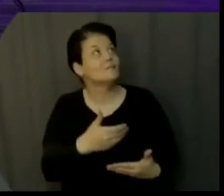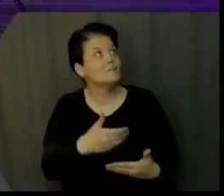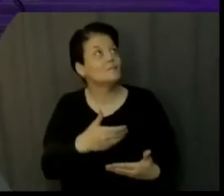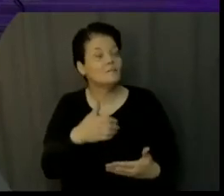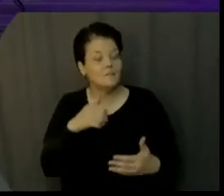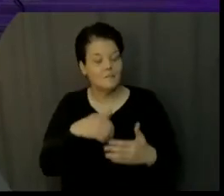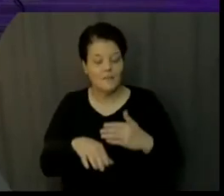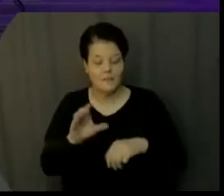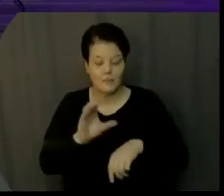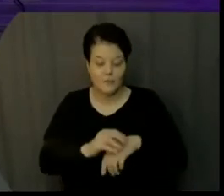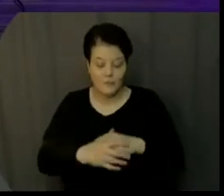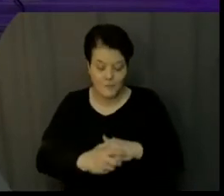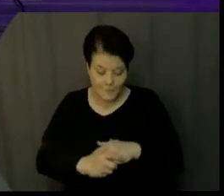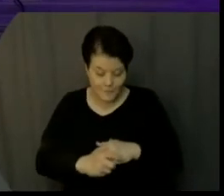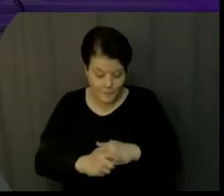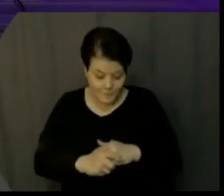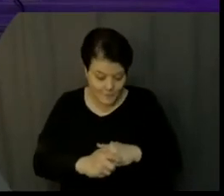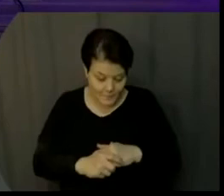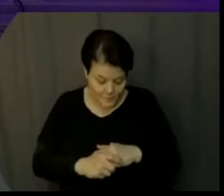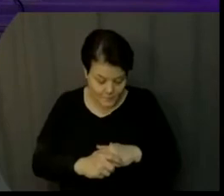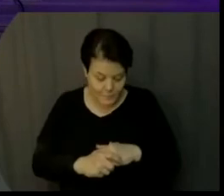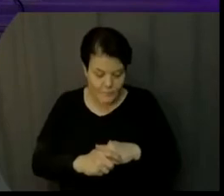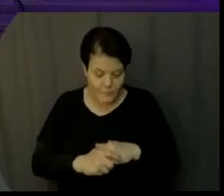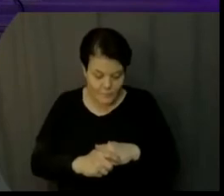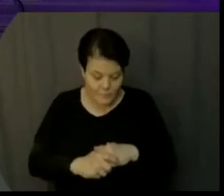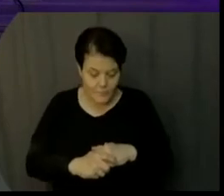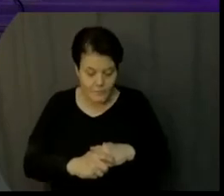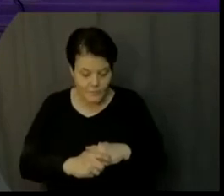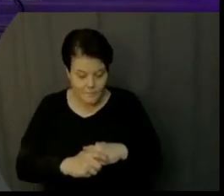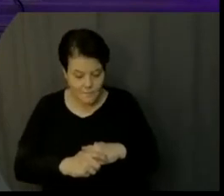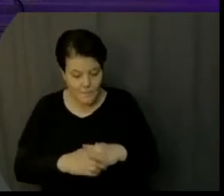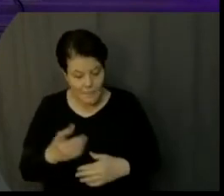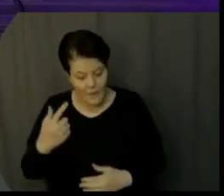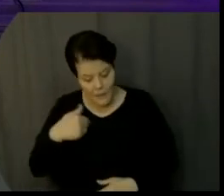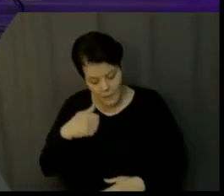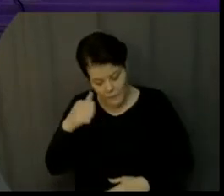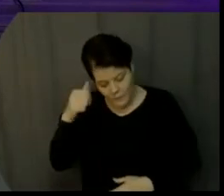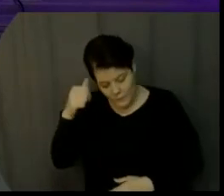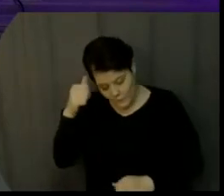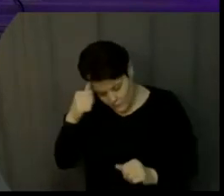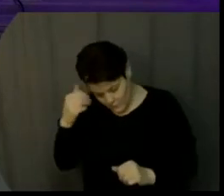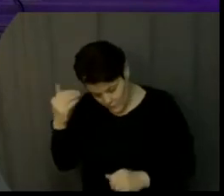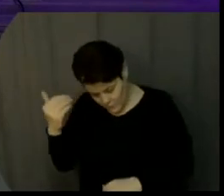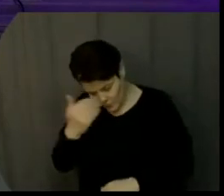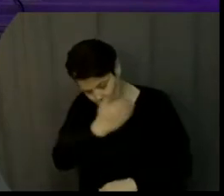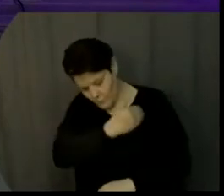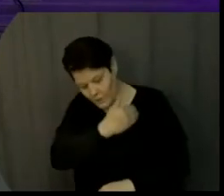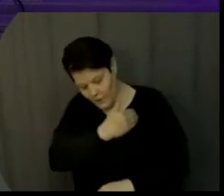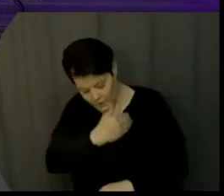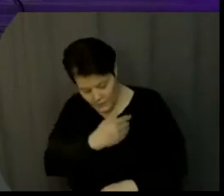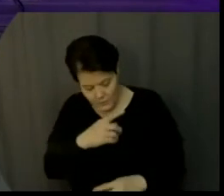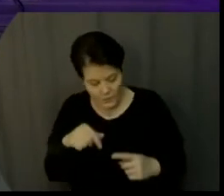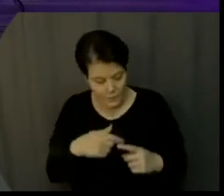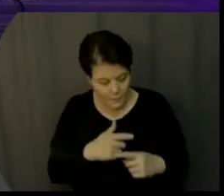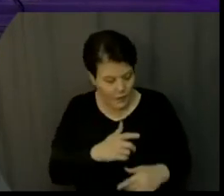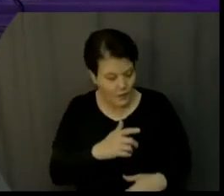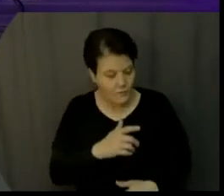And then we're also reminded of the significance of that.